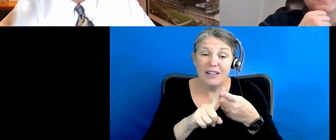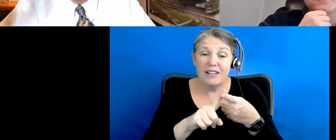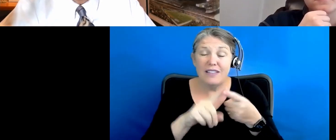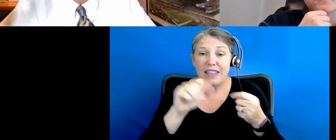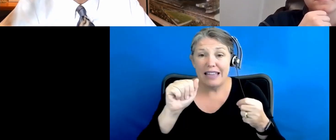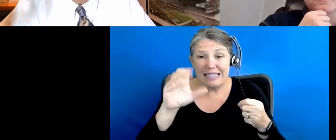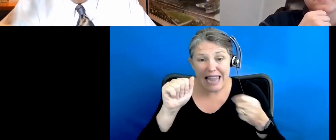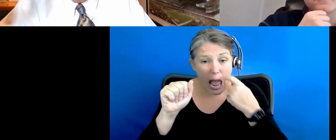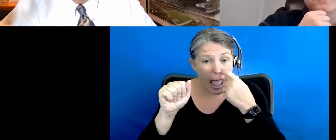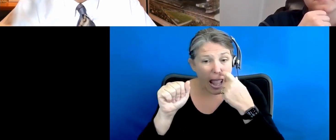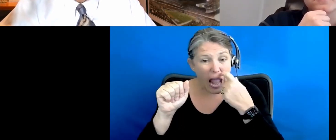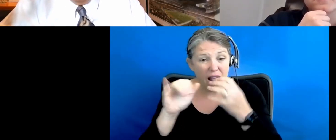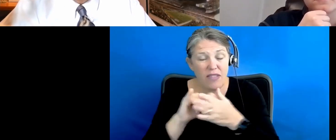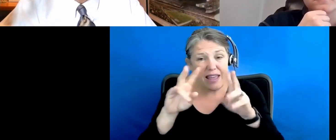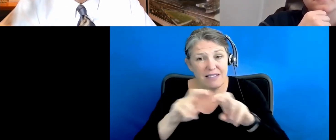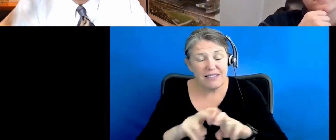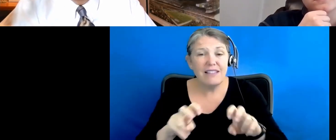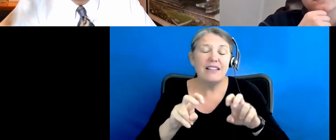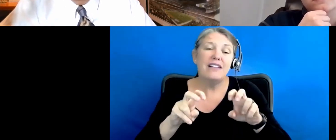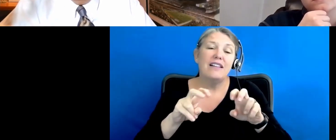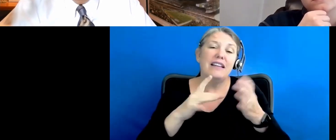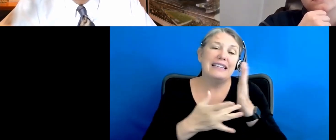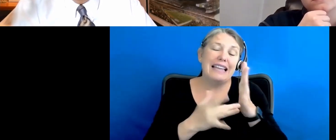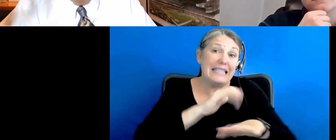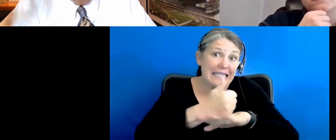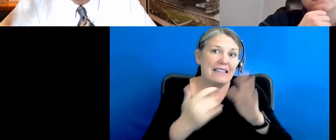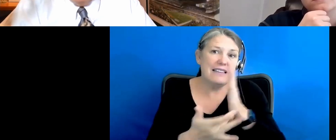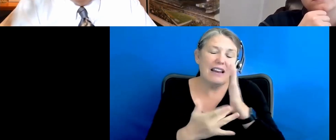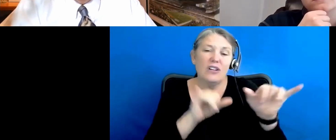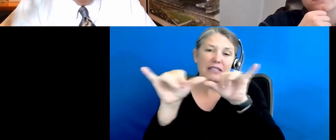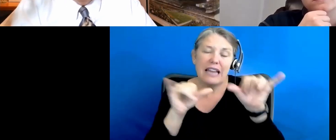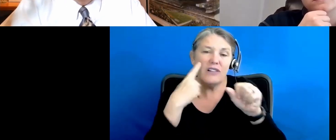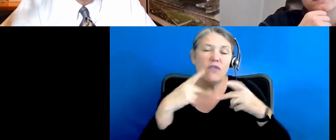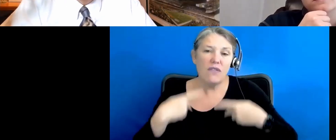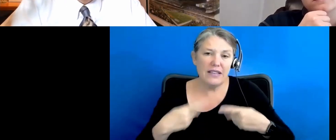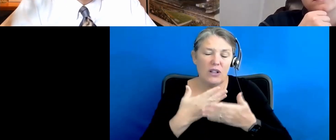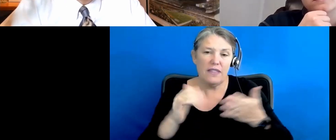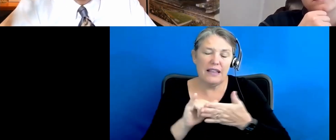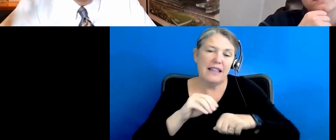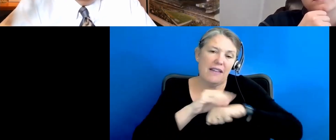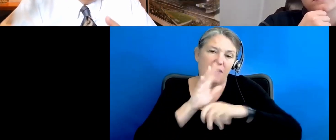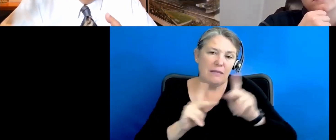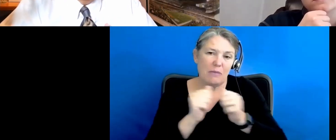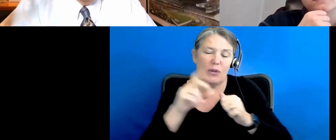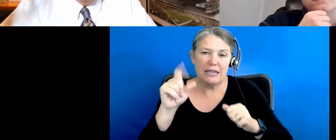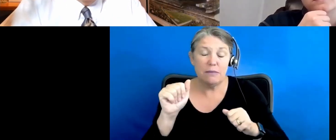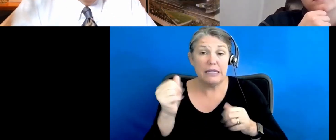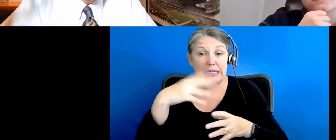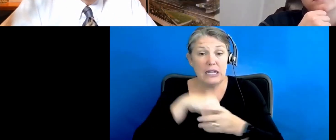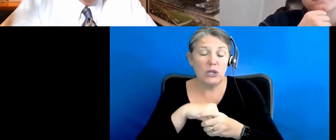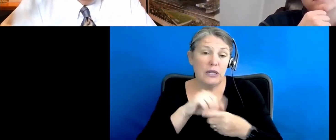sets the technical standards for physical things that affect people with disabilities,